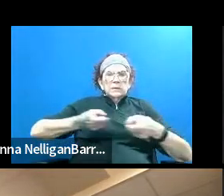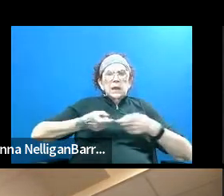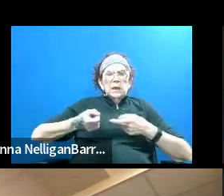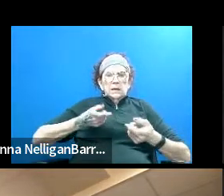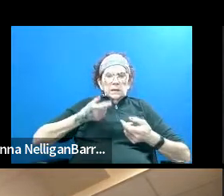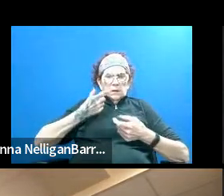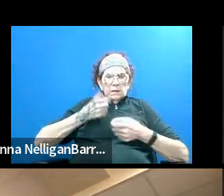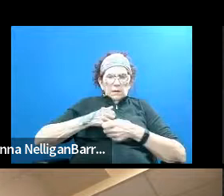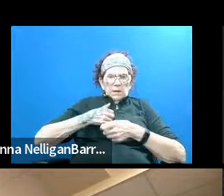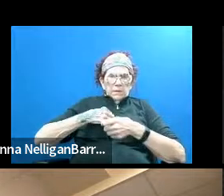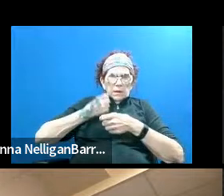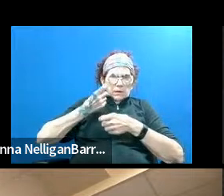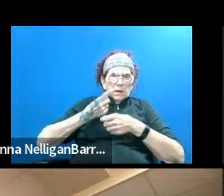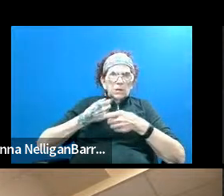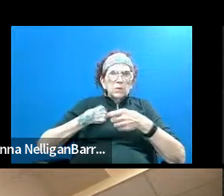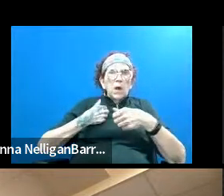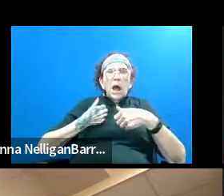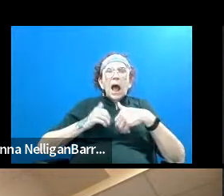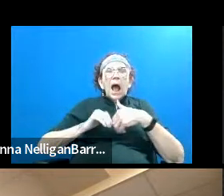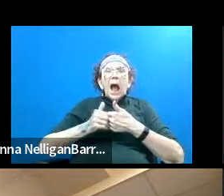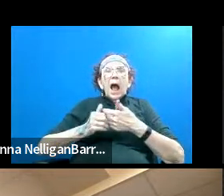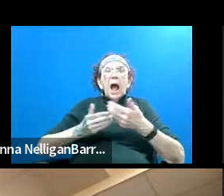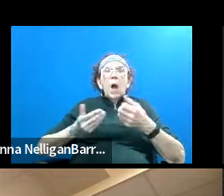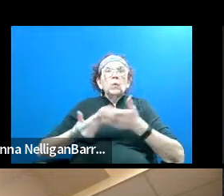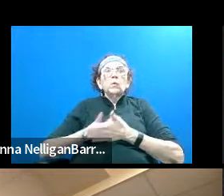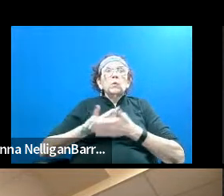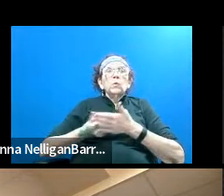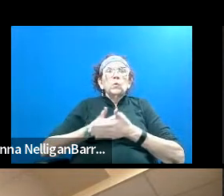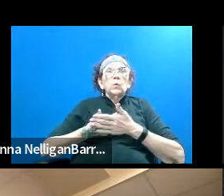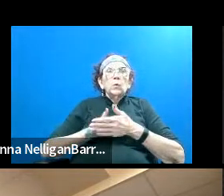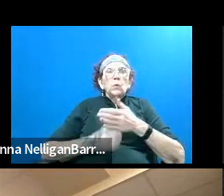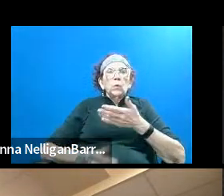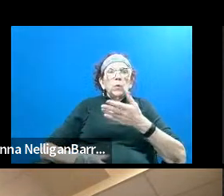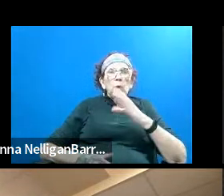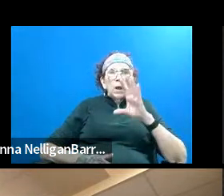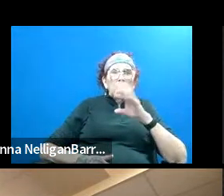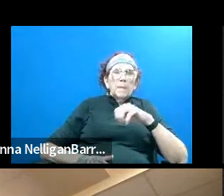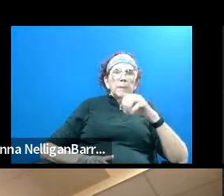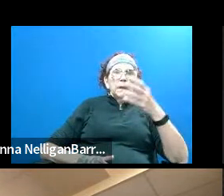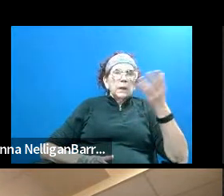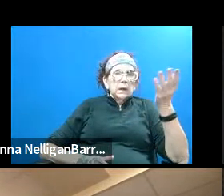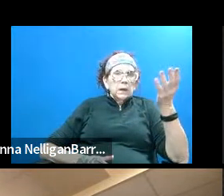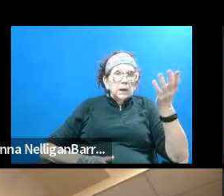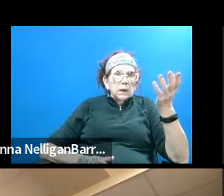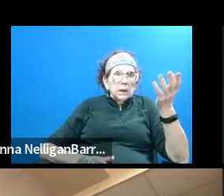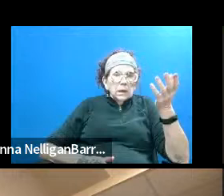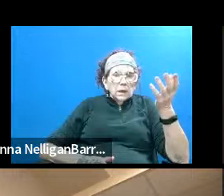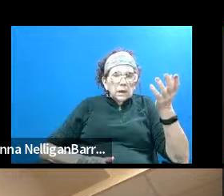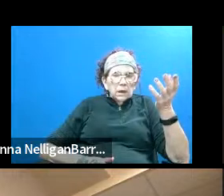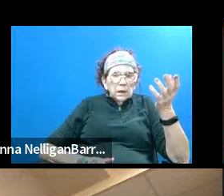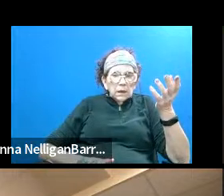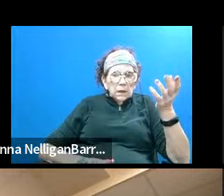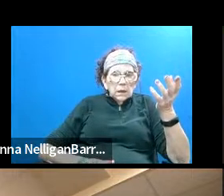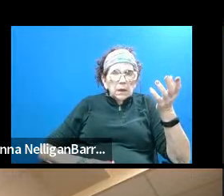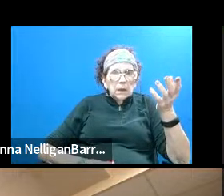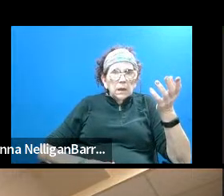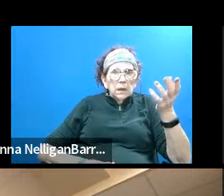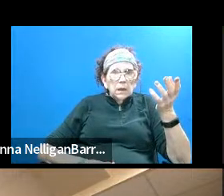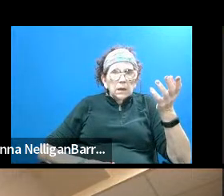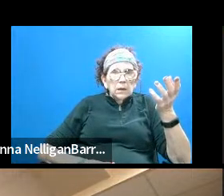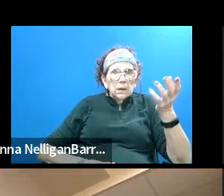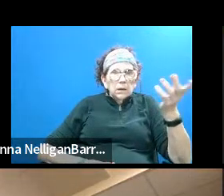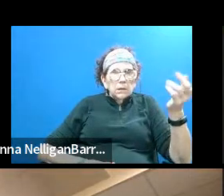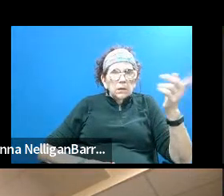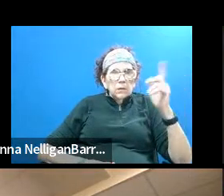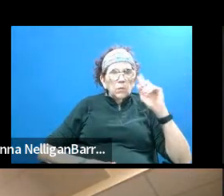to make those organizations and those entities appreciated So, like they Right. so because they stepped